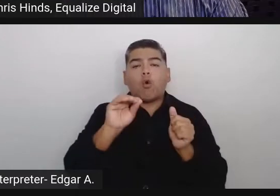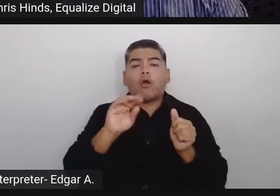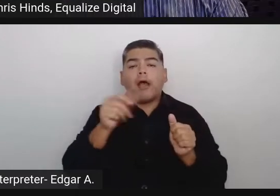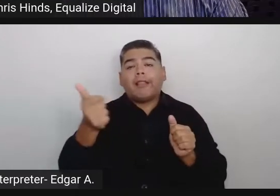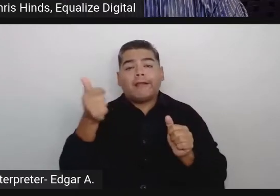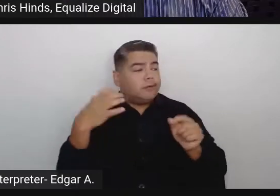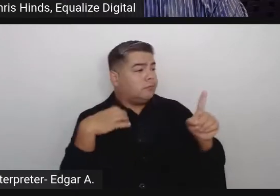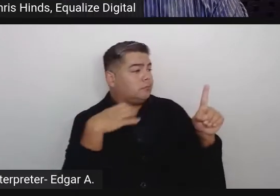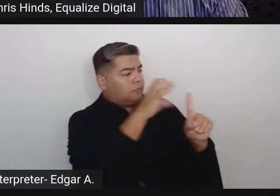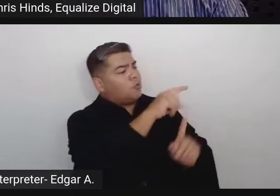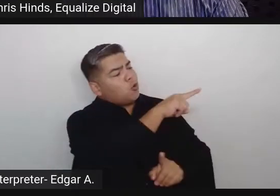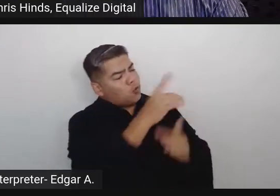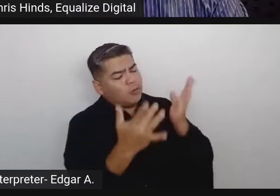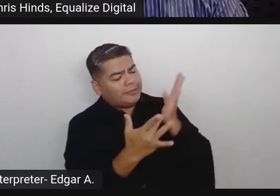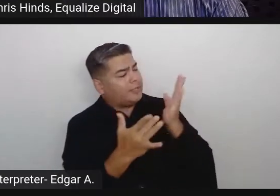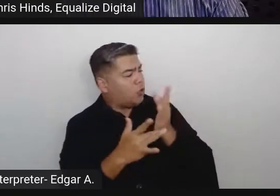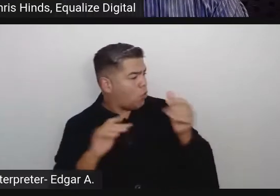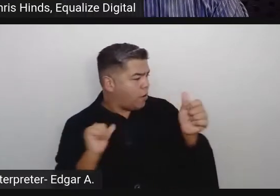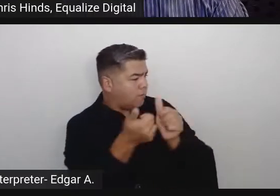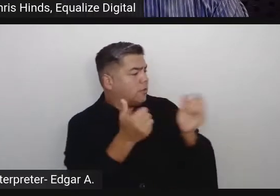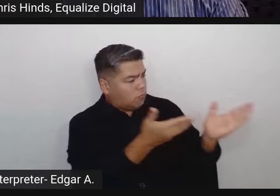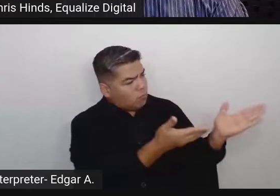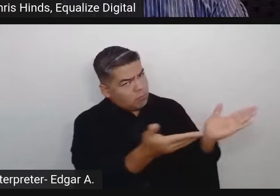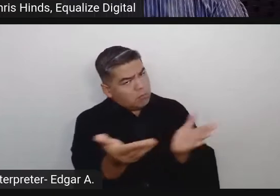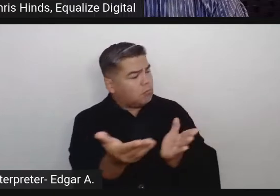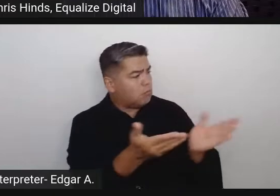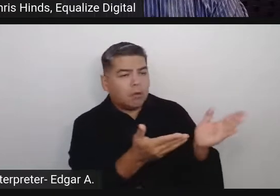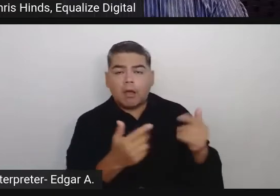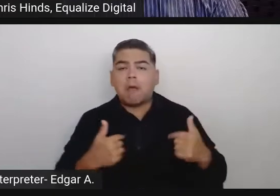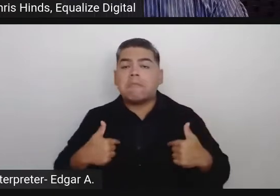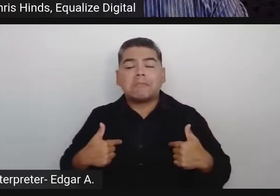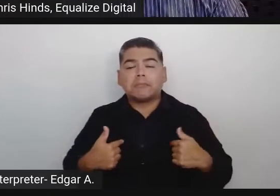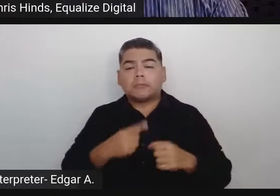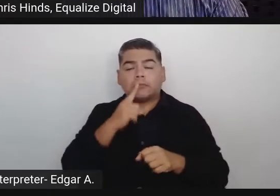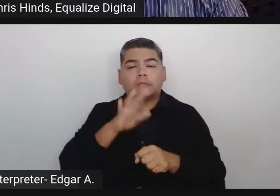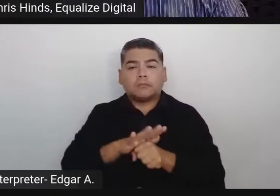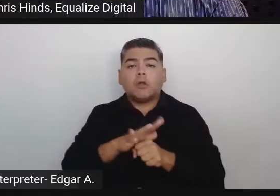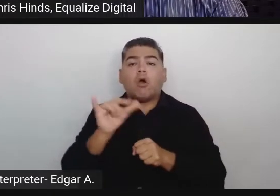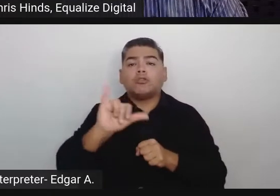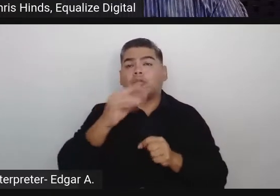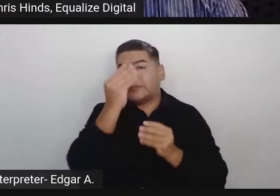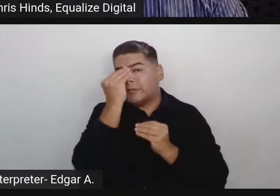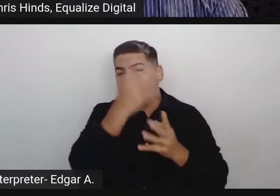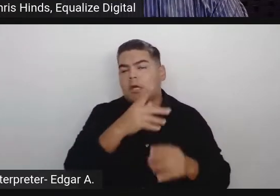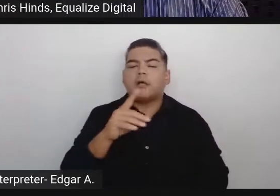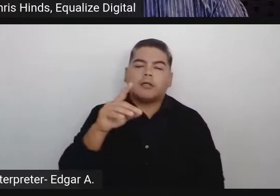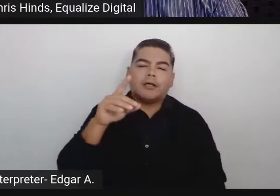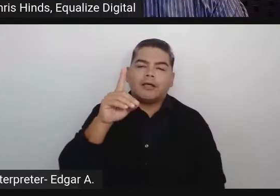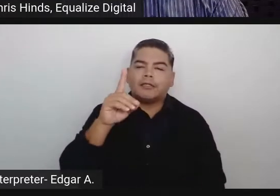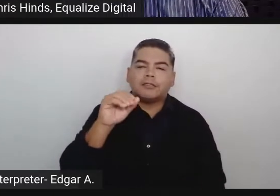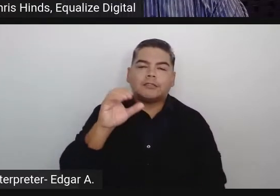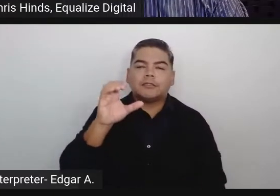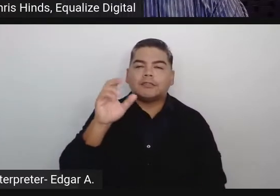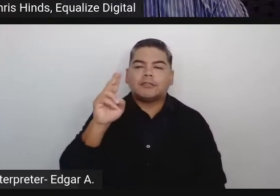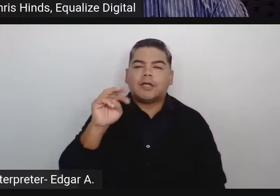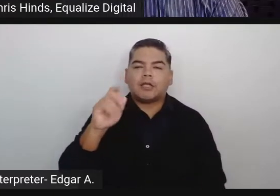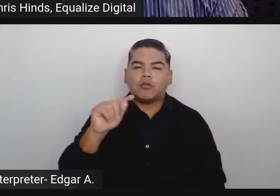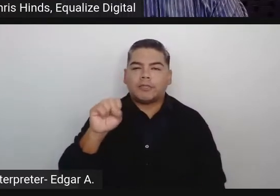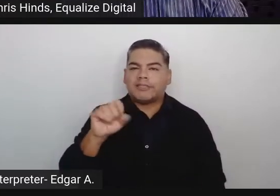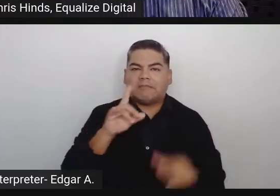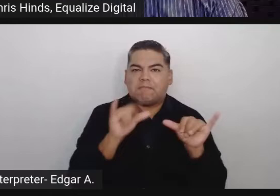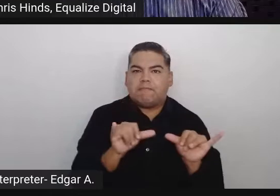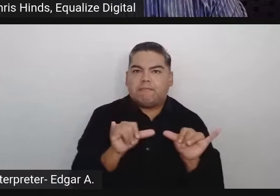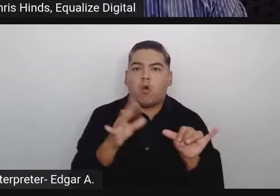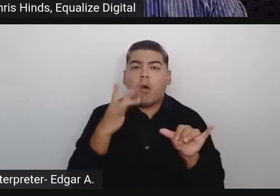technical updates or anything like that. I also tell them though about their documents, because a lot of times documents can get overlooked. And